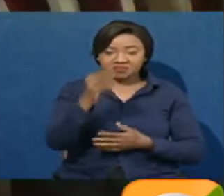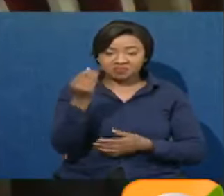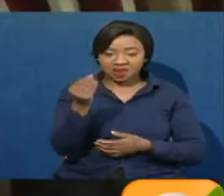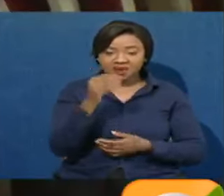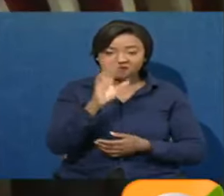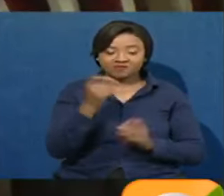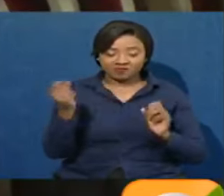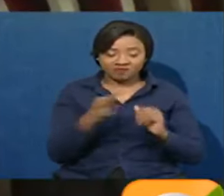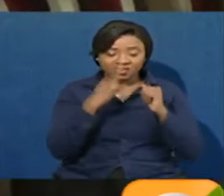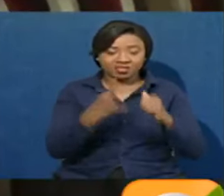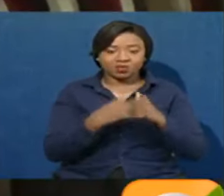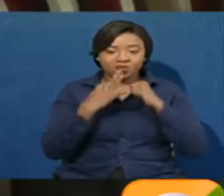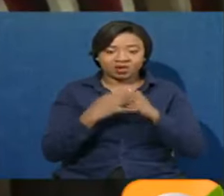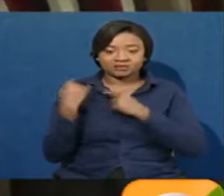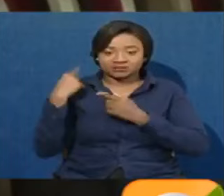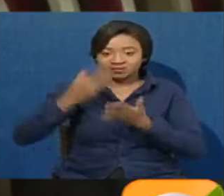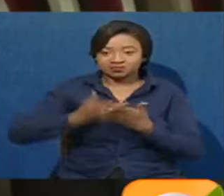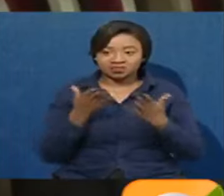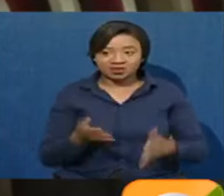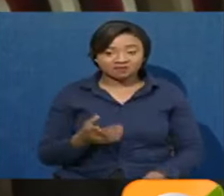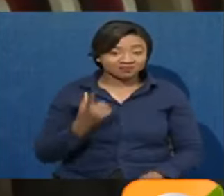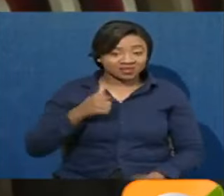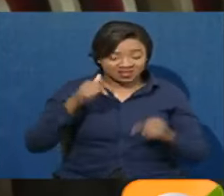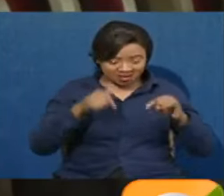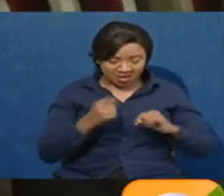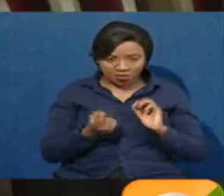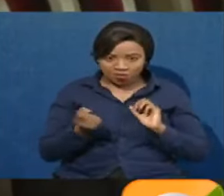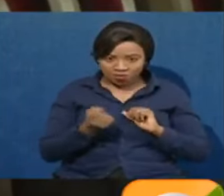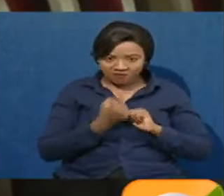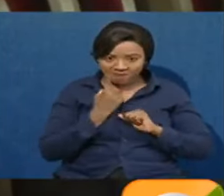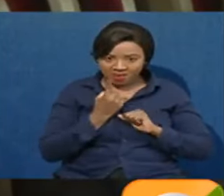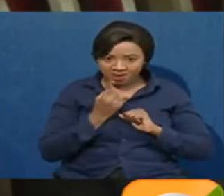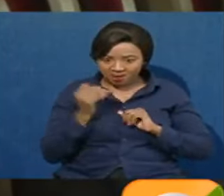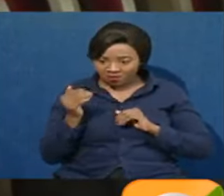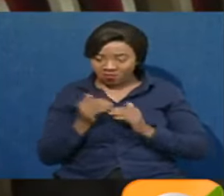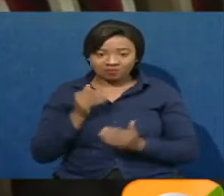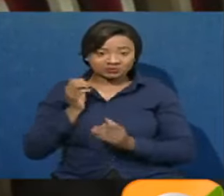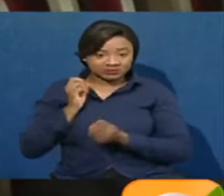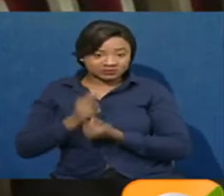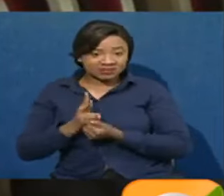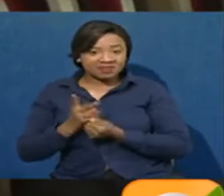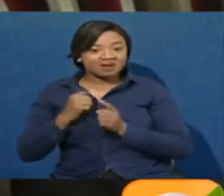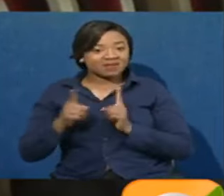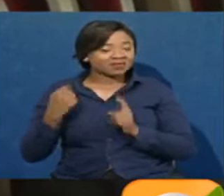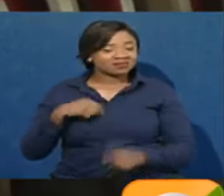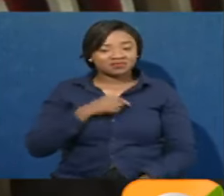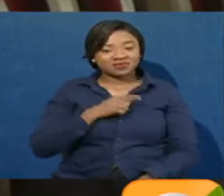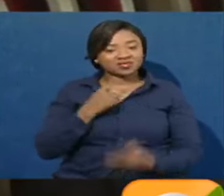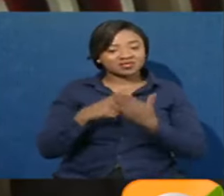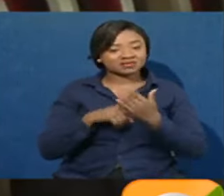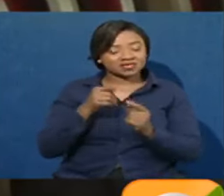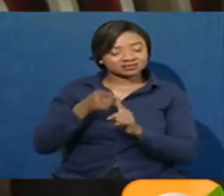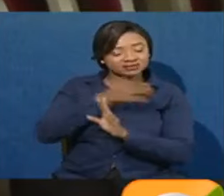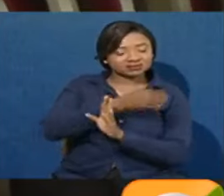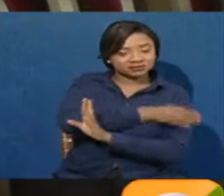Agosti. We cannot be in November, towards the end of November, moving to December, and are still talking of August